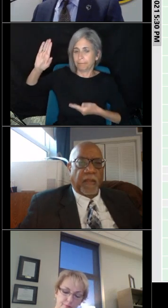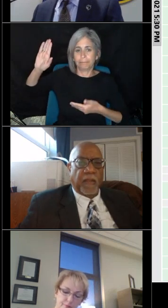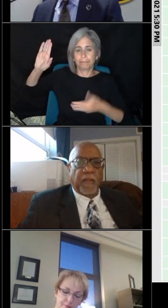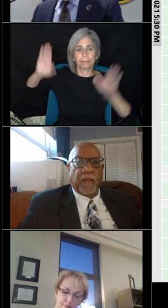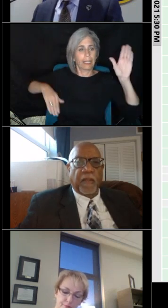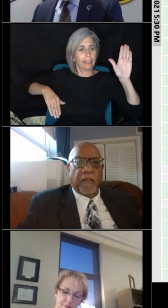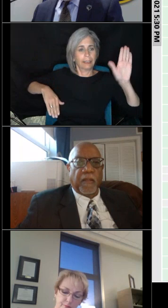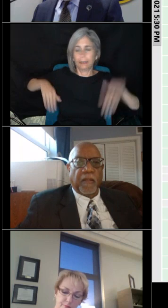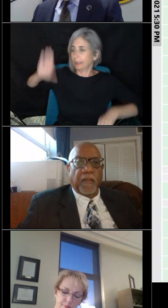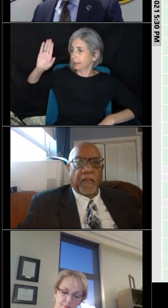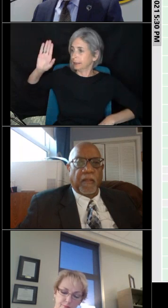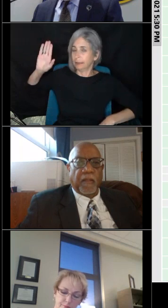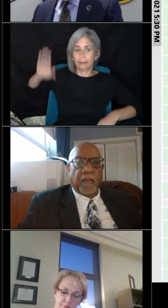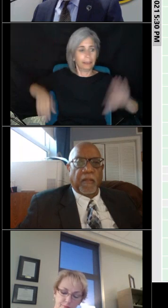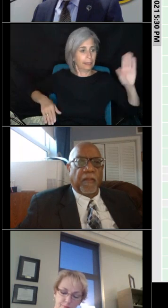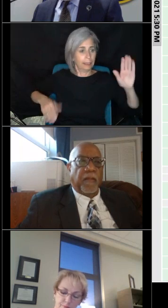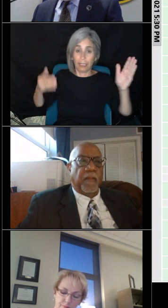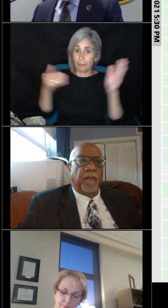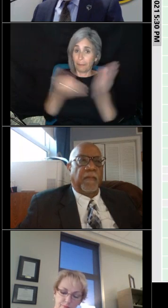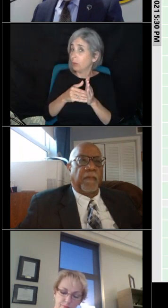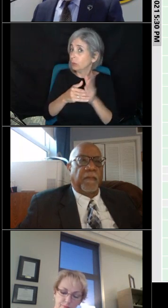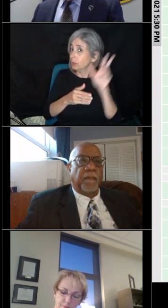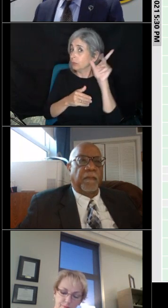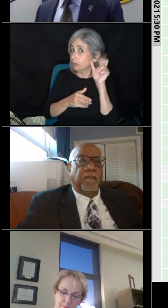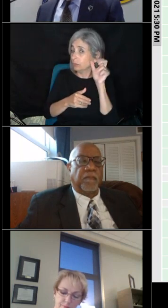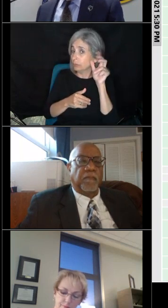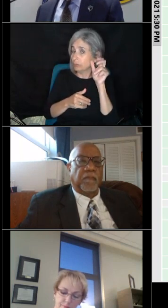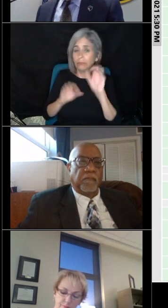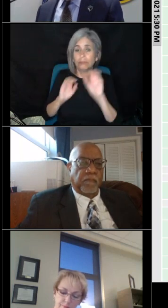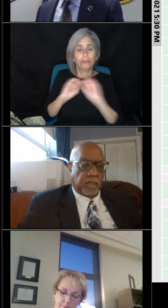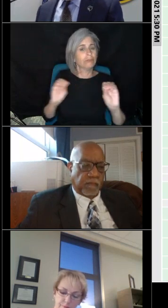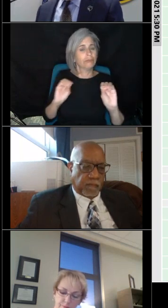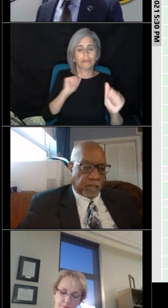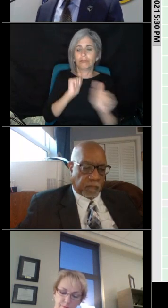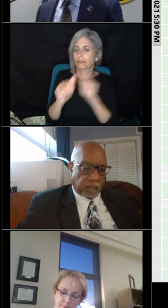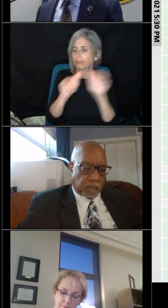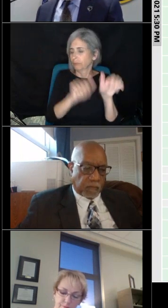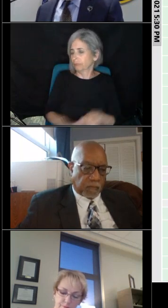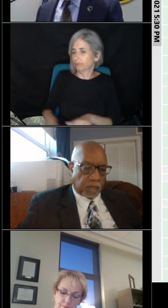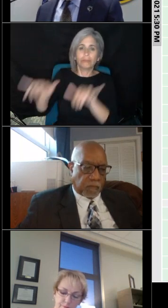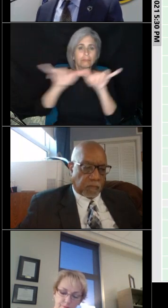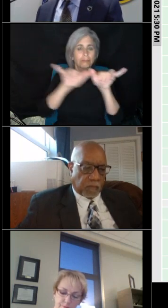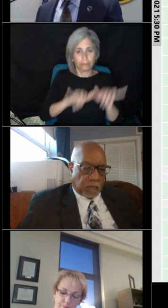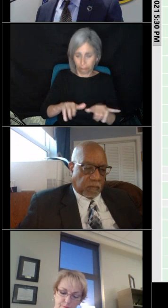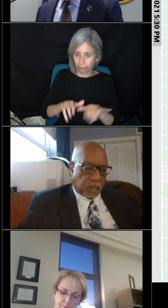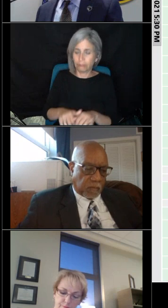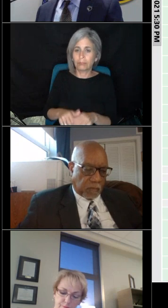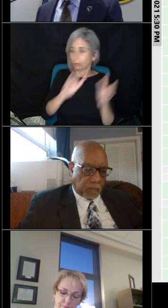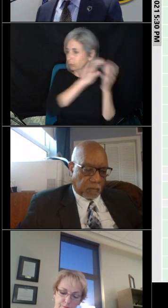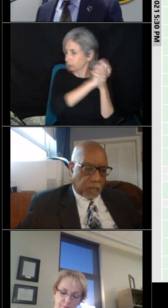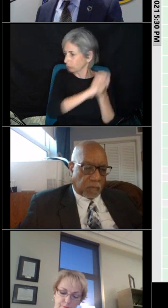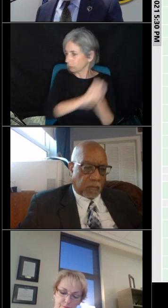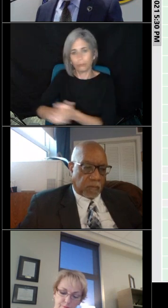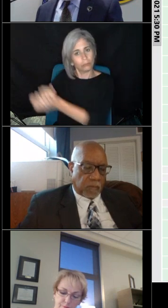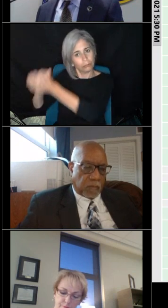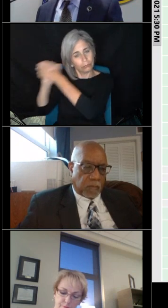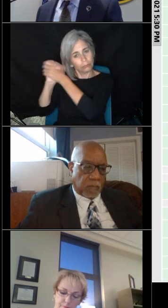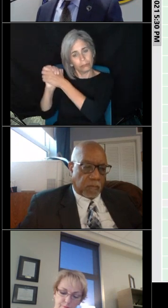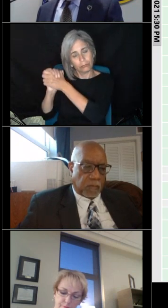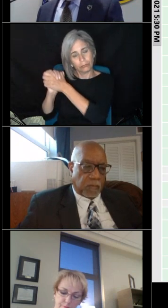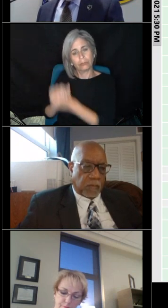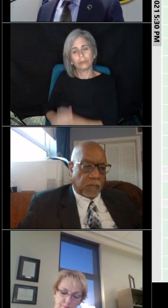Aye. Any opposed? Hearing none, motion passes unanimously. Congratulations to